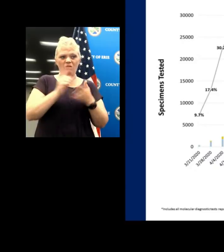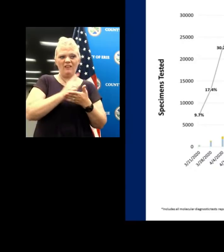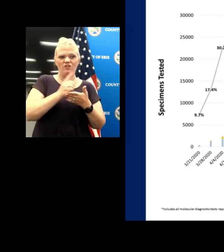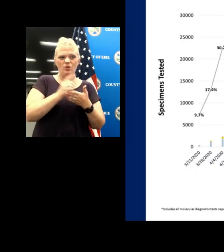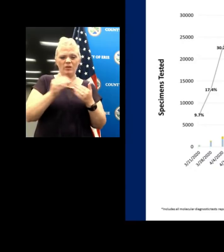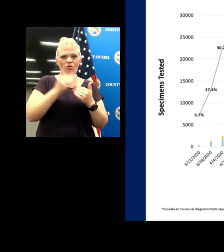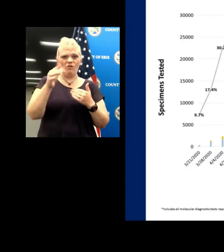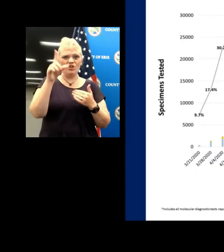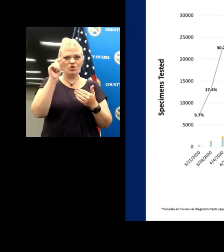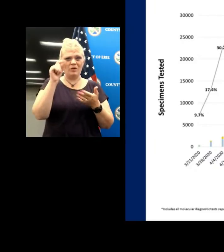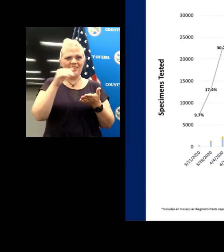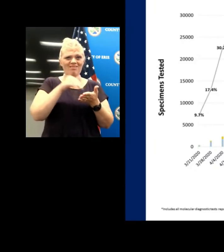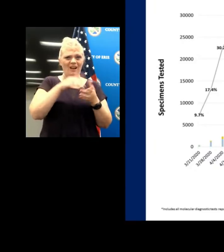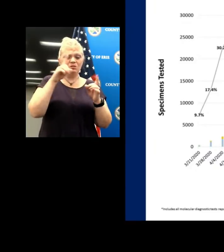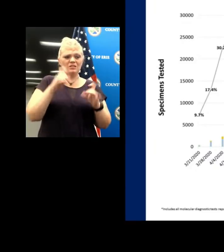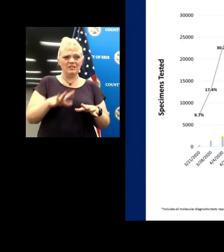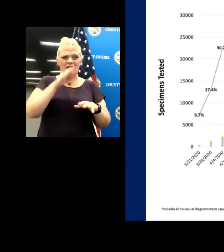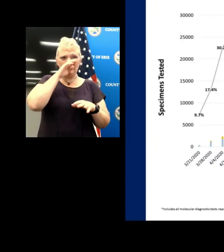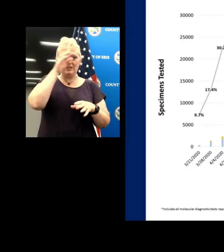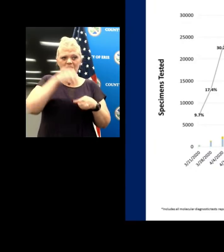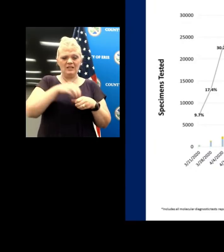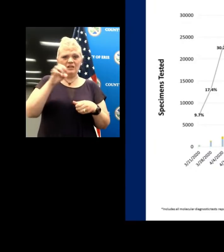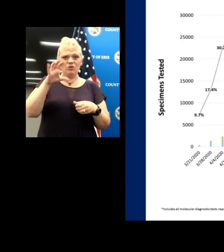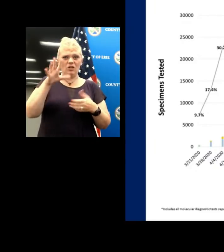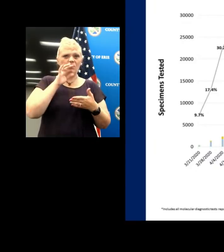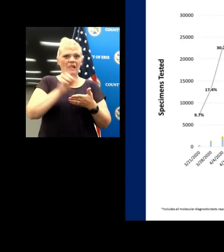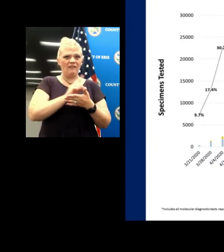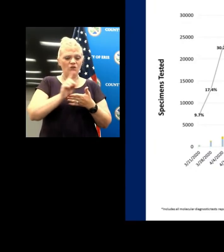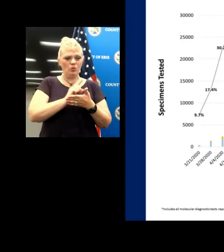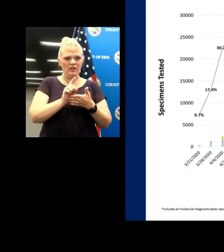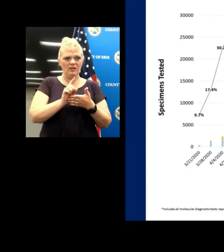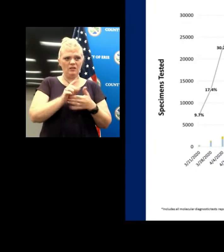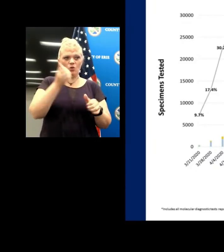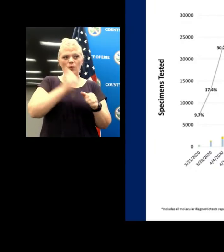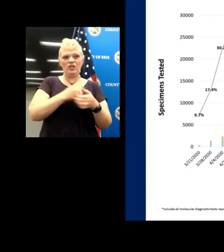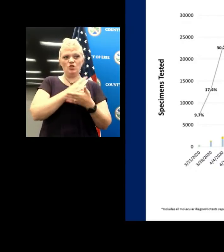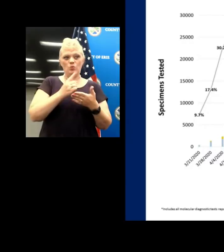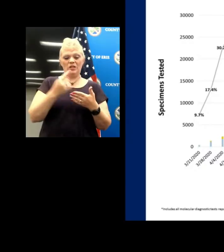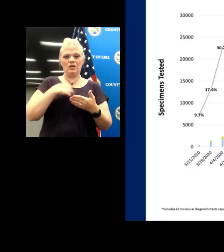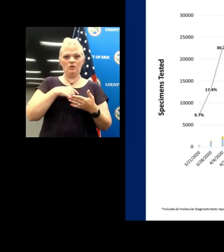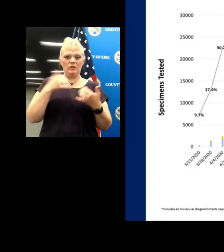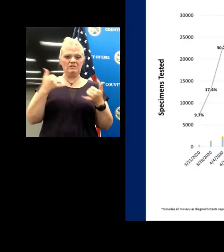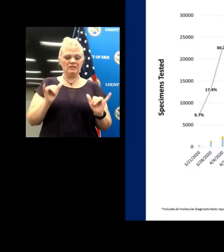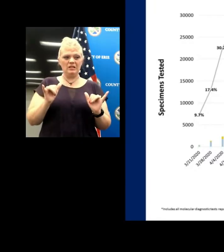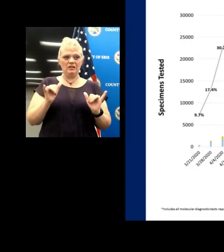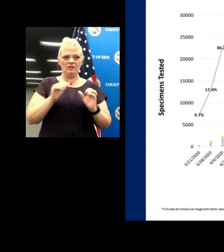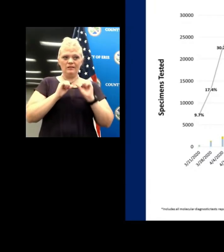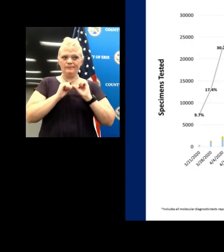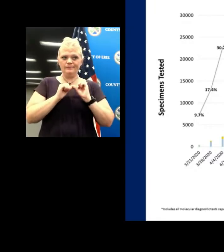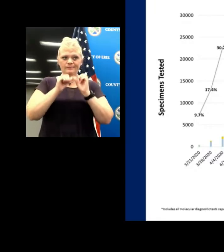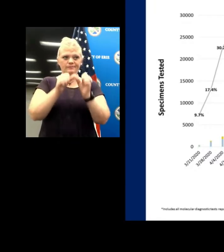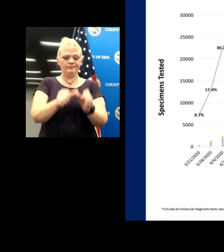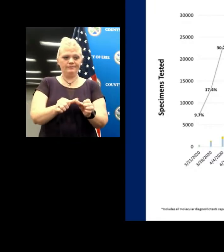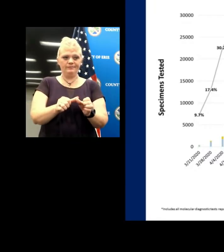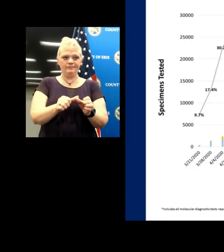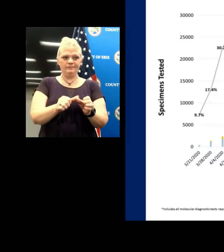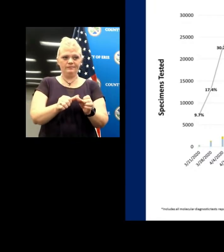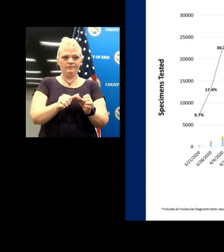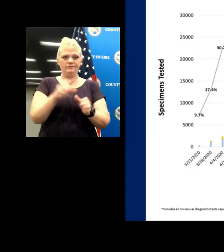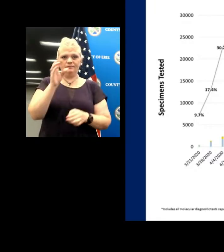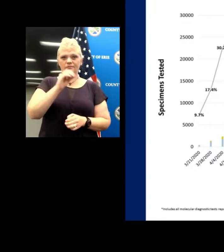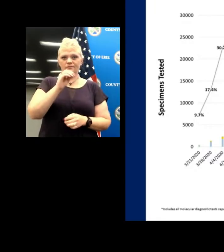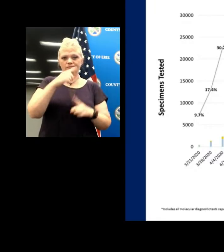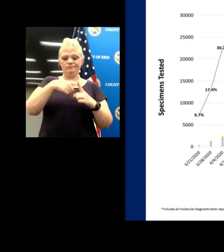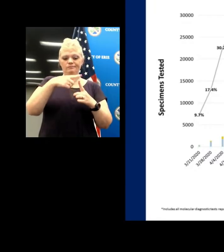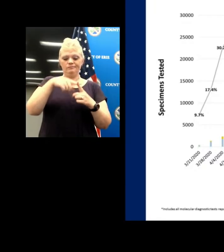tests are being done in Erie County every week, and each week we still persisted with a proportion of positive